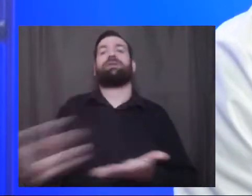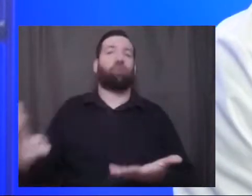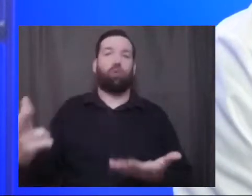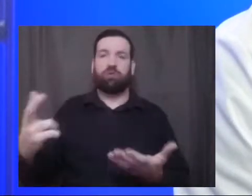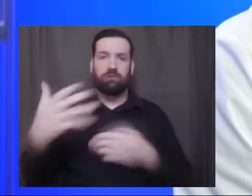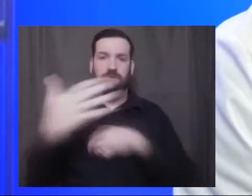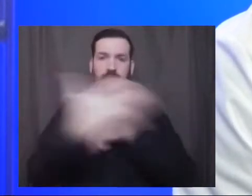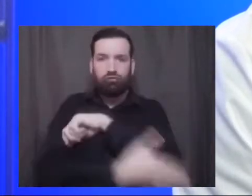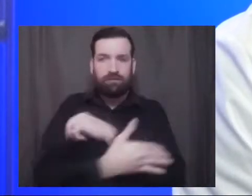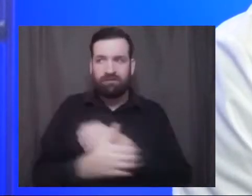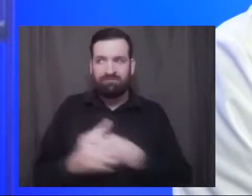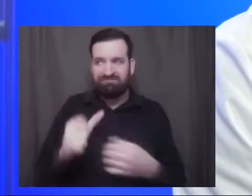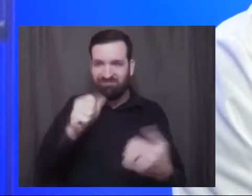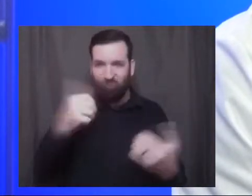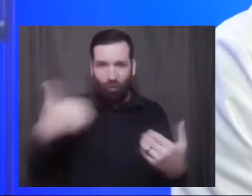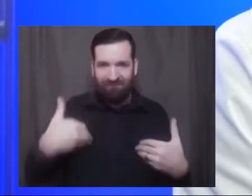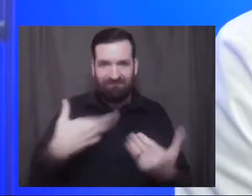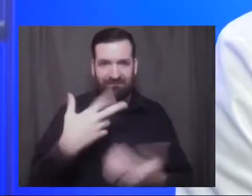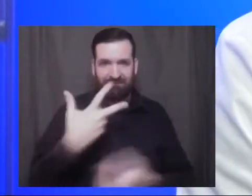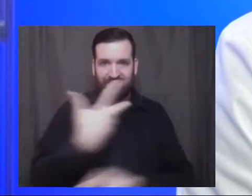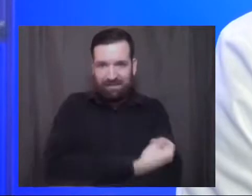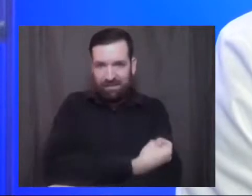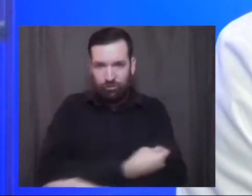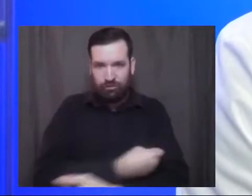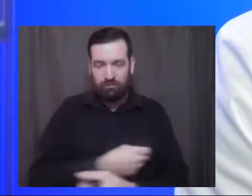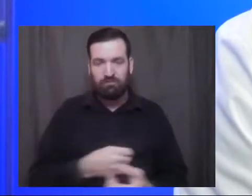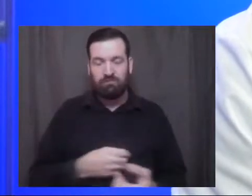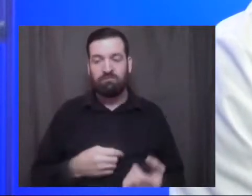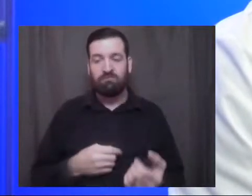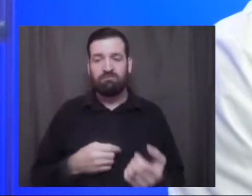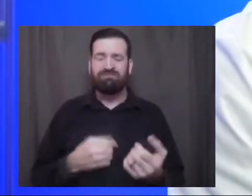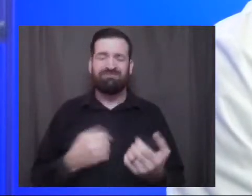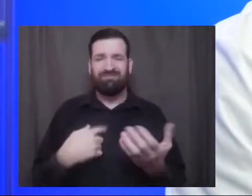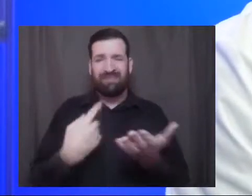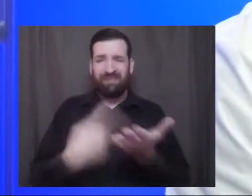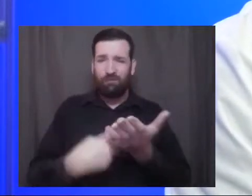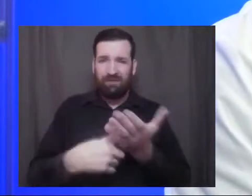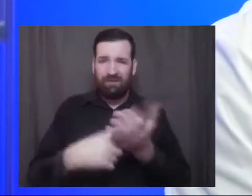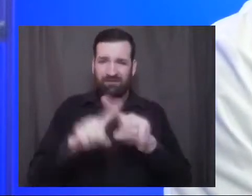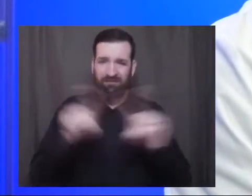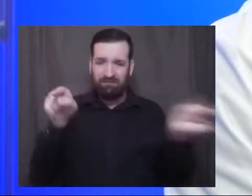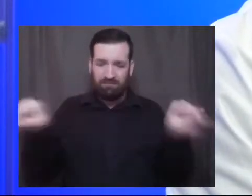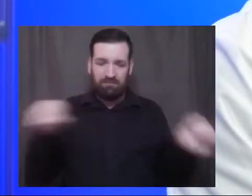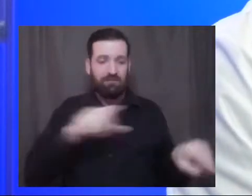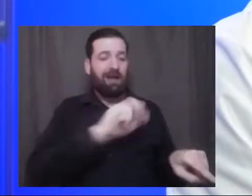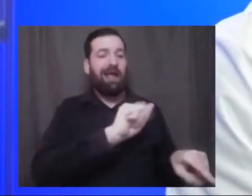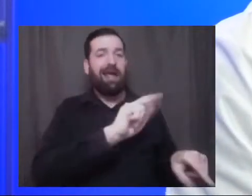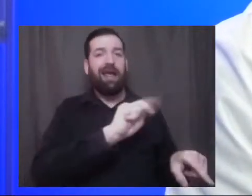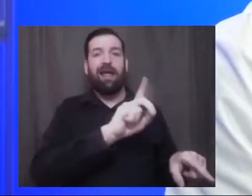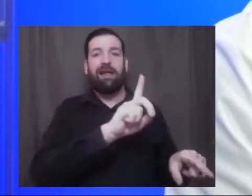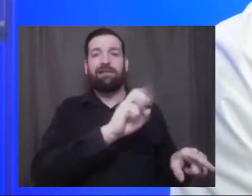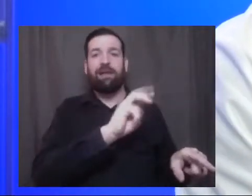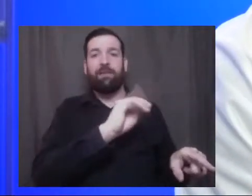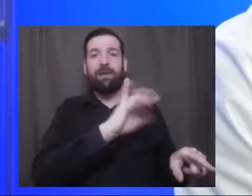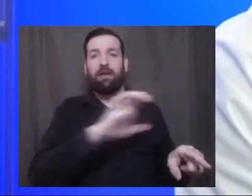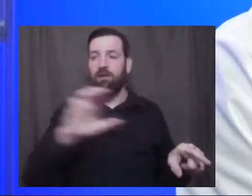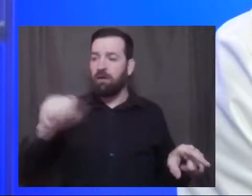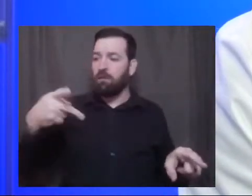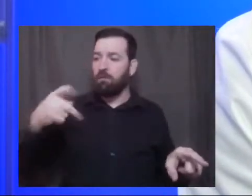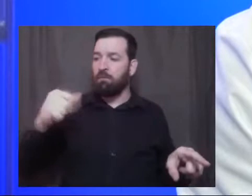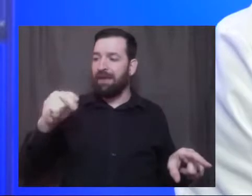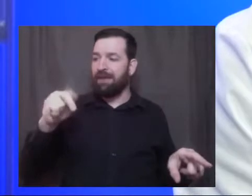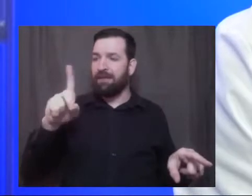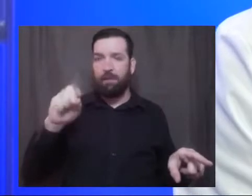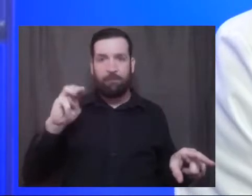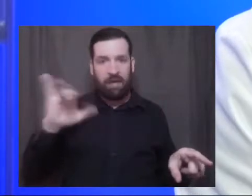vaccination. There's not a lot of difference, as we've talked about, pandemic versus endemic. Endemic just really means that virus is continuing to